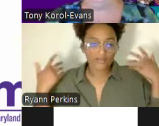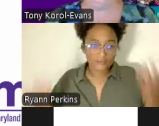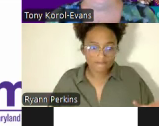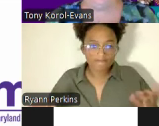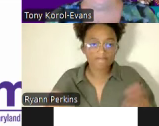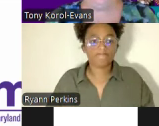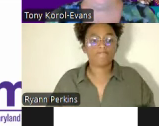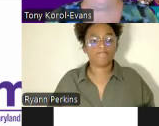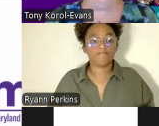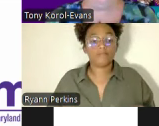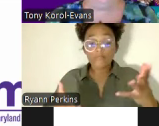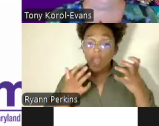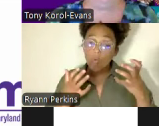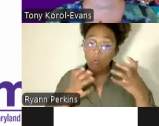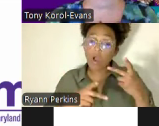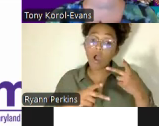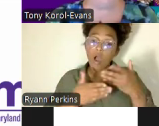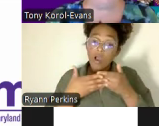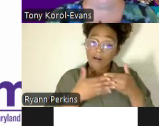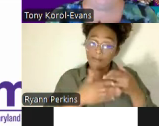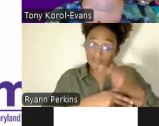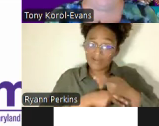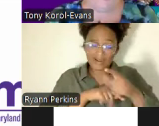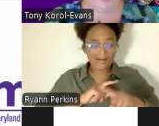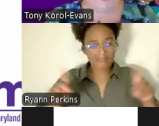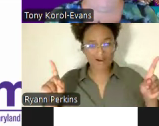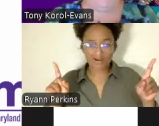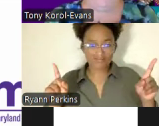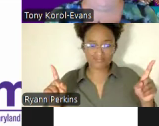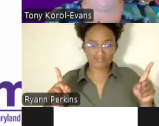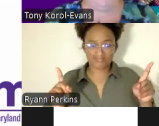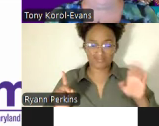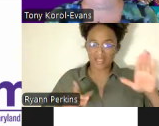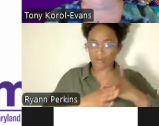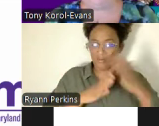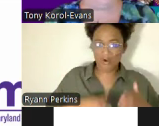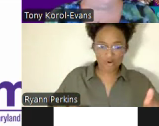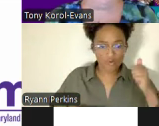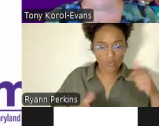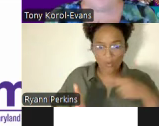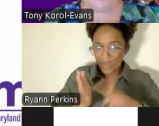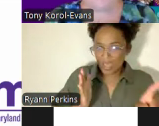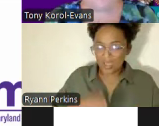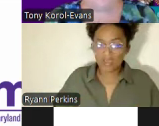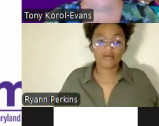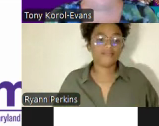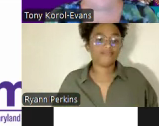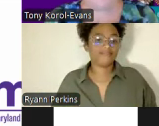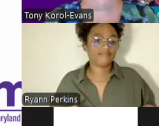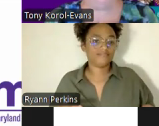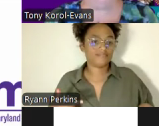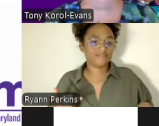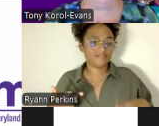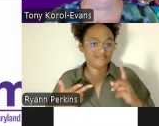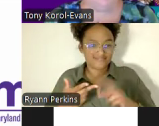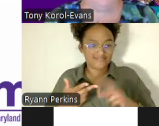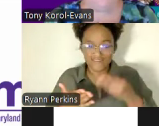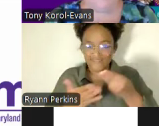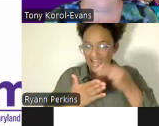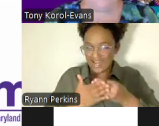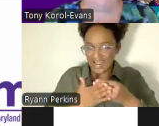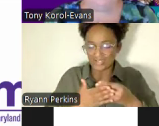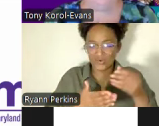financial assistance. Childcare. What if they already have children and they need to go to a doctor, right? Can you